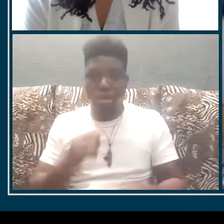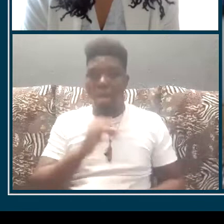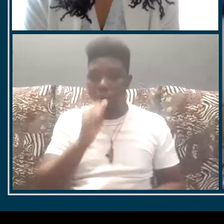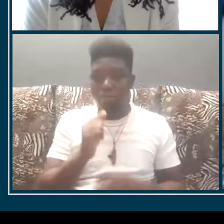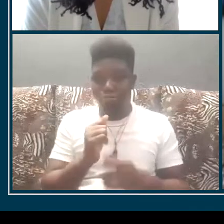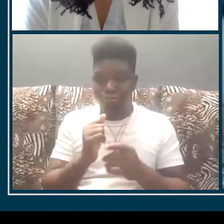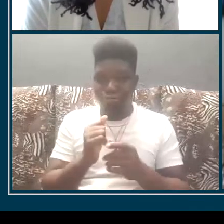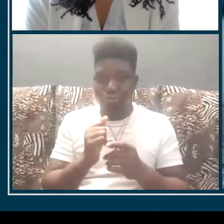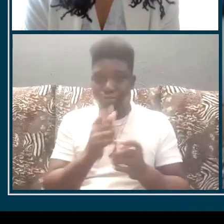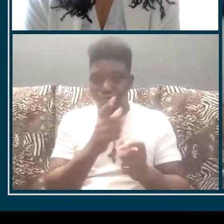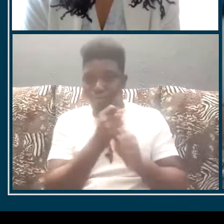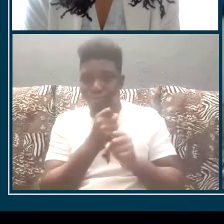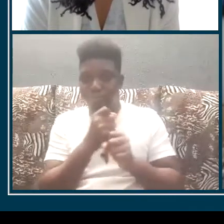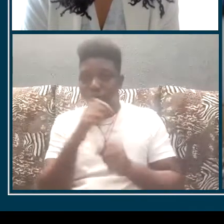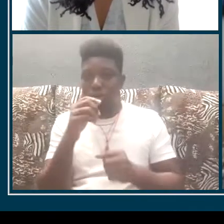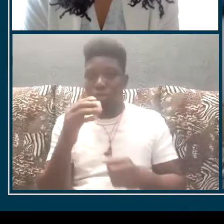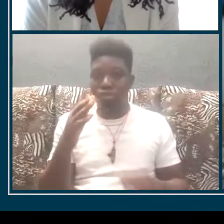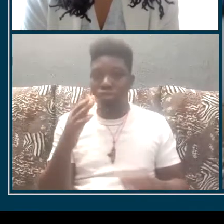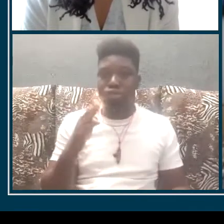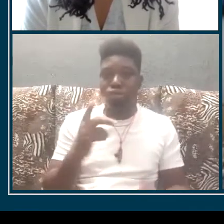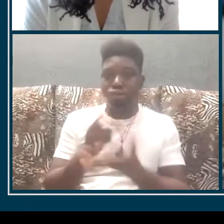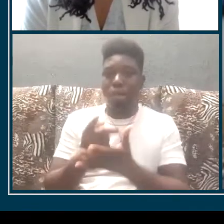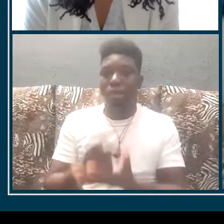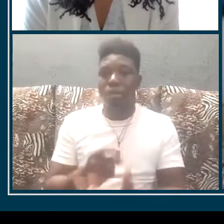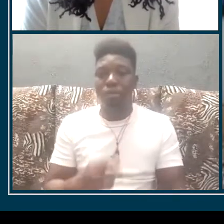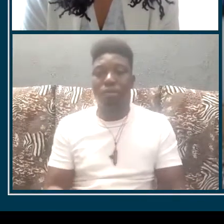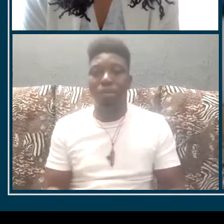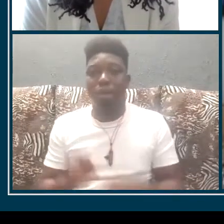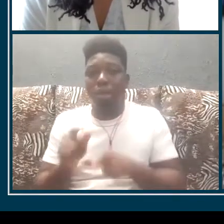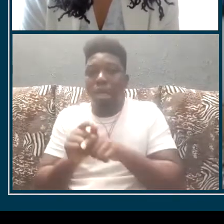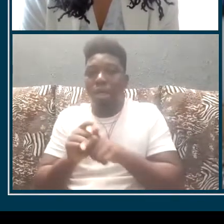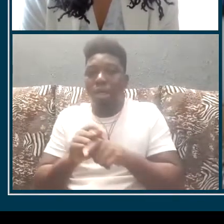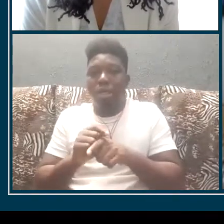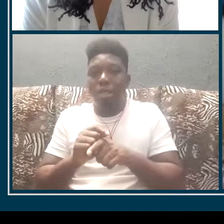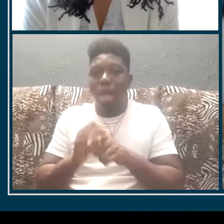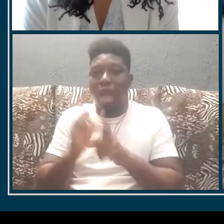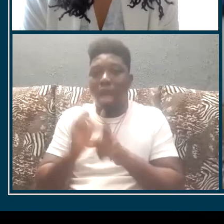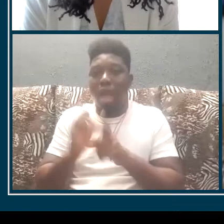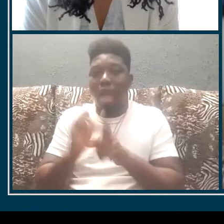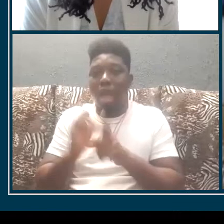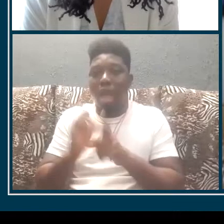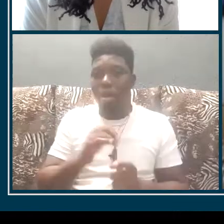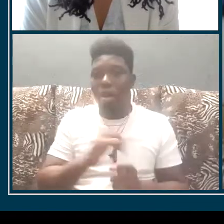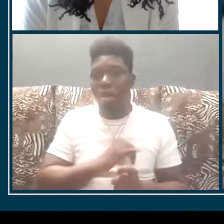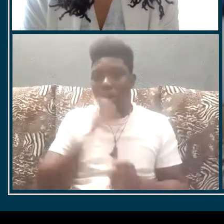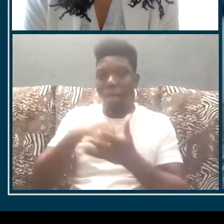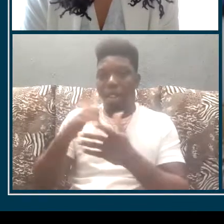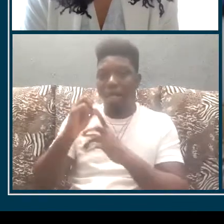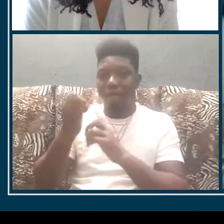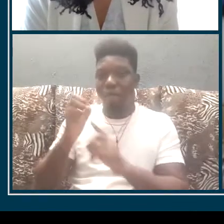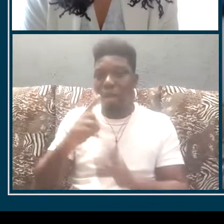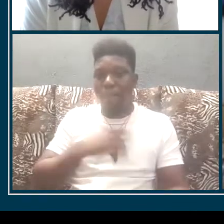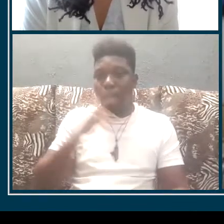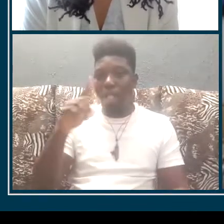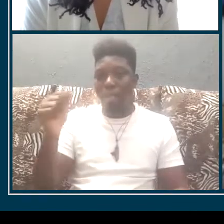hand, if I'm in an environment where my disability is not necessarily something I need to focus on, and I'm sitting